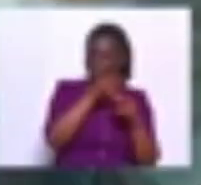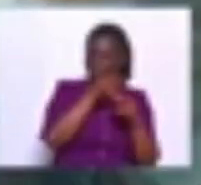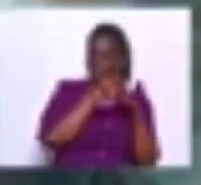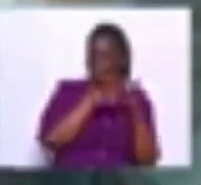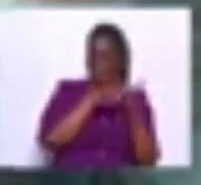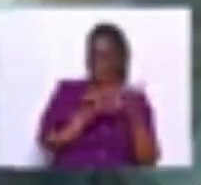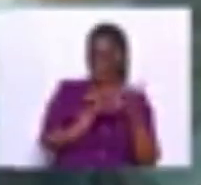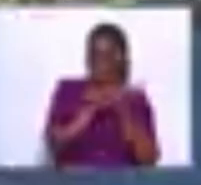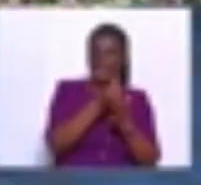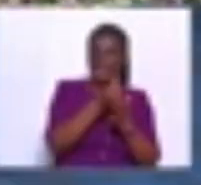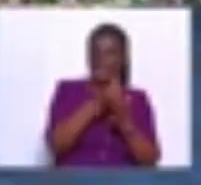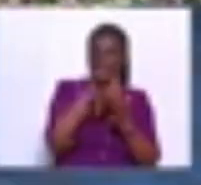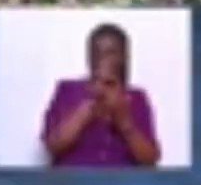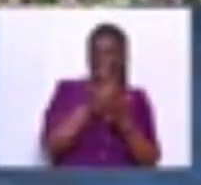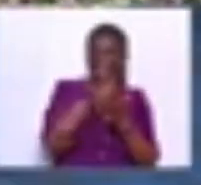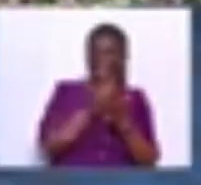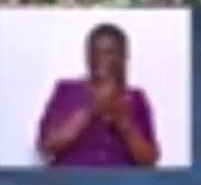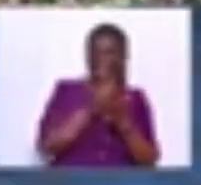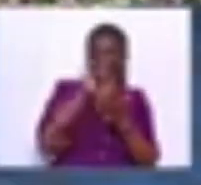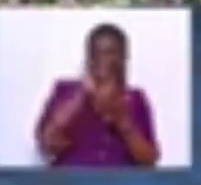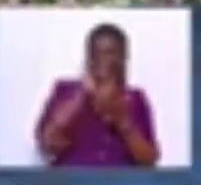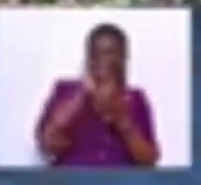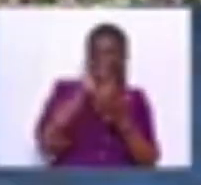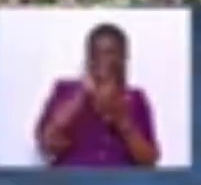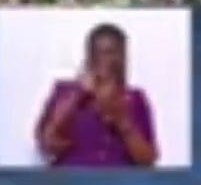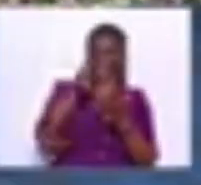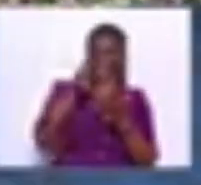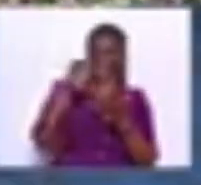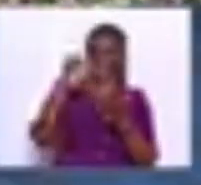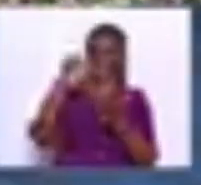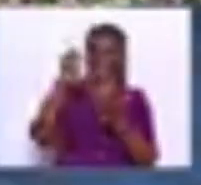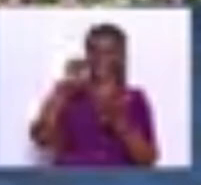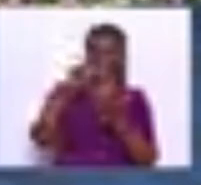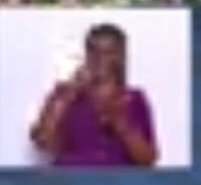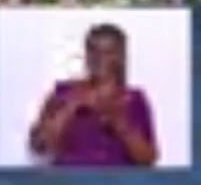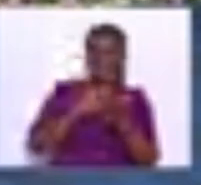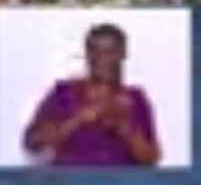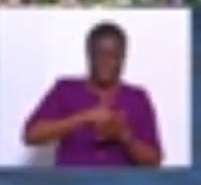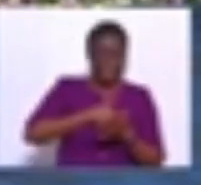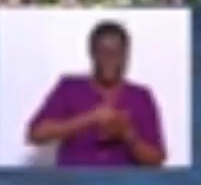some ice cream from a lady who makes it from her breast milk.